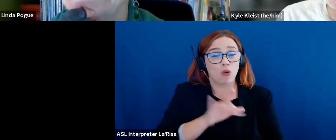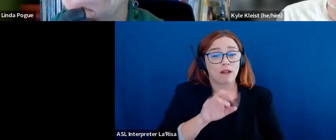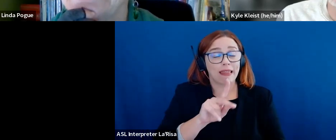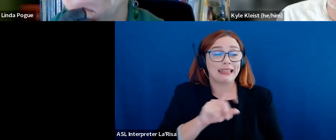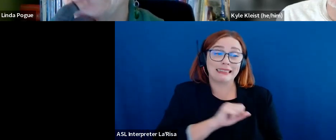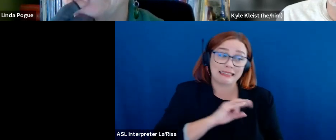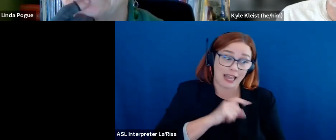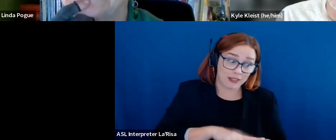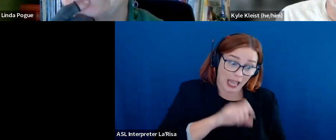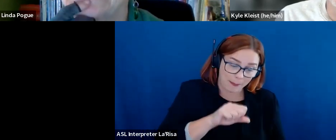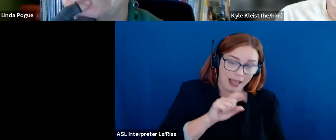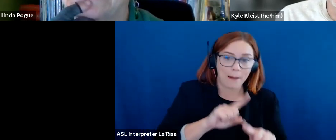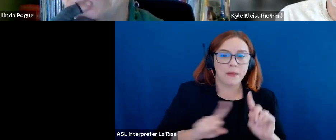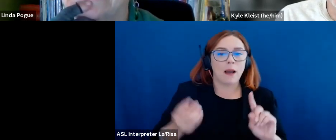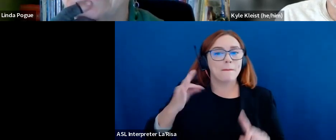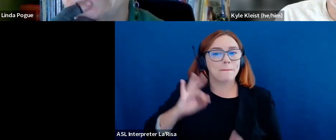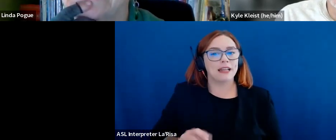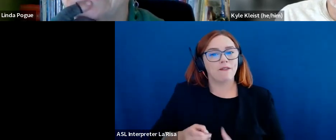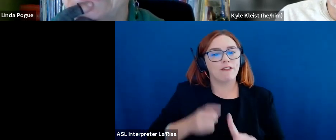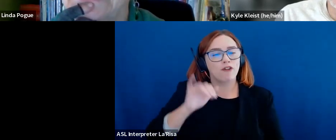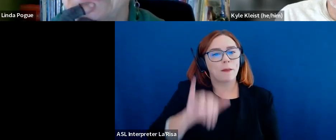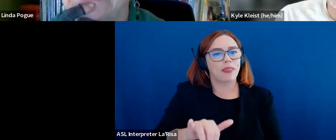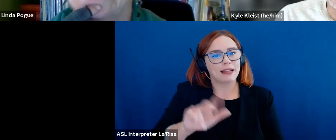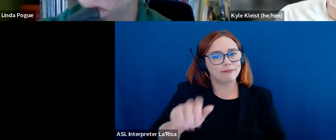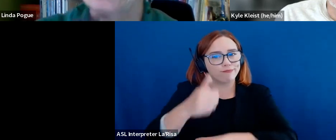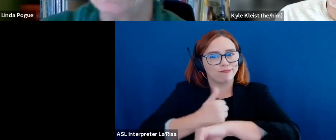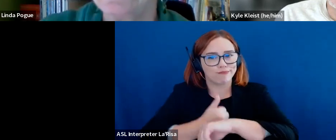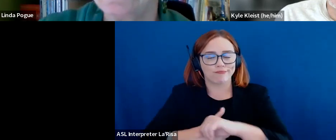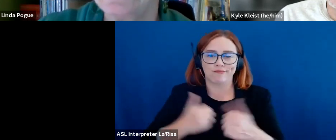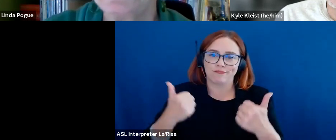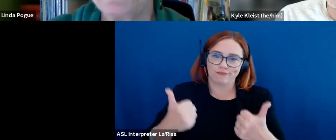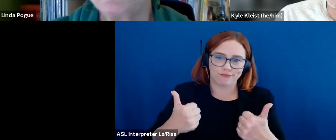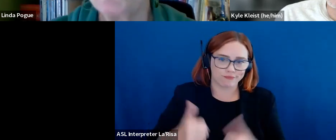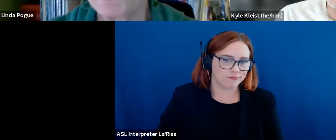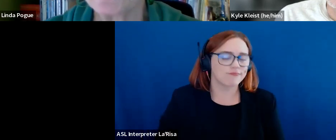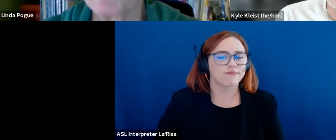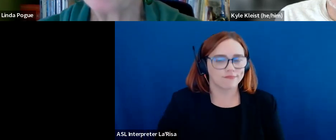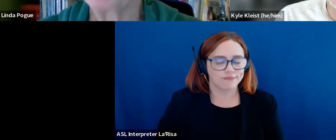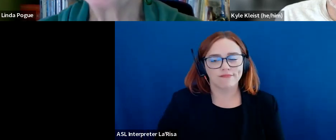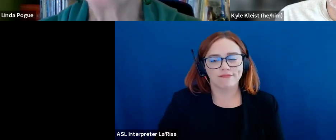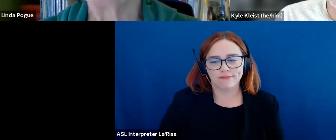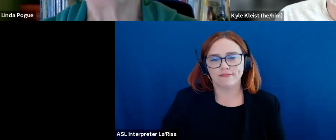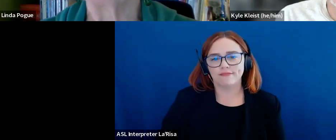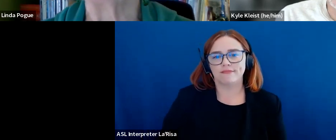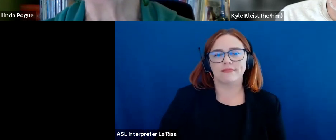the payoff that comes from that. Yeah. Seeing the bigger